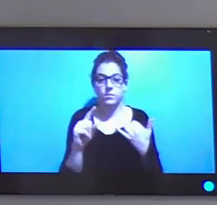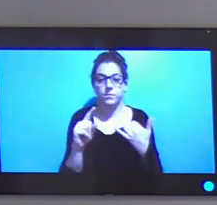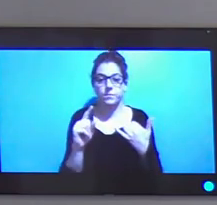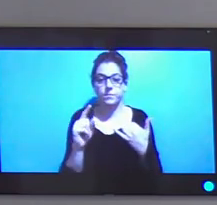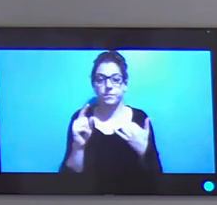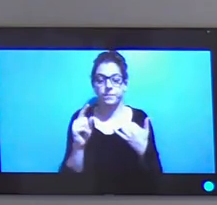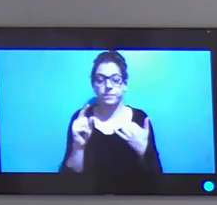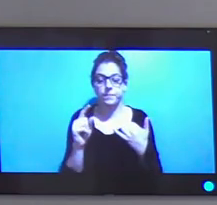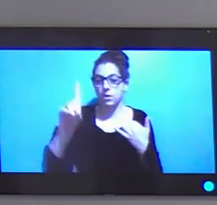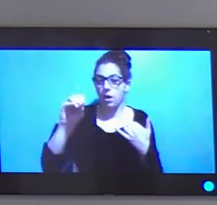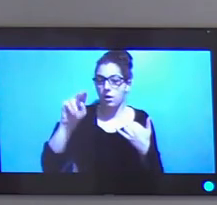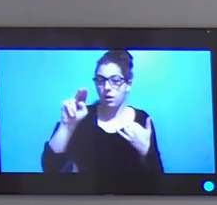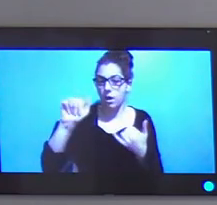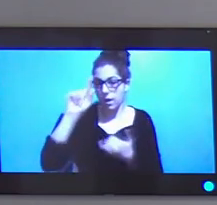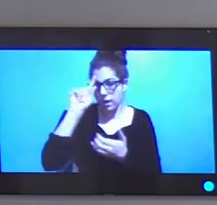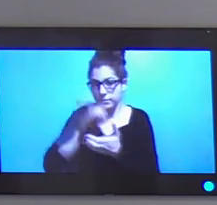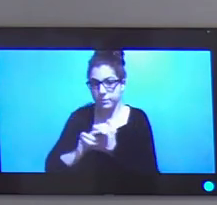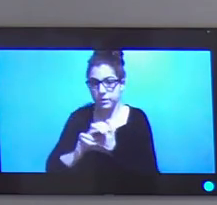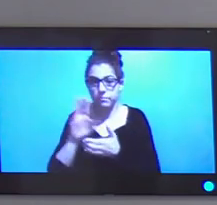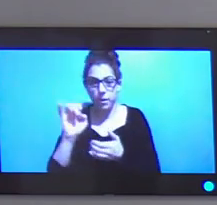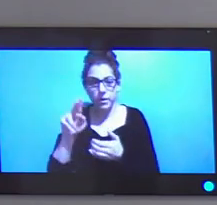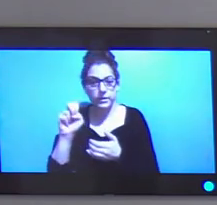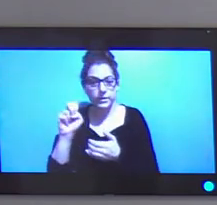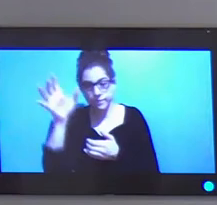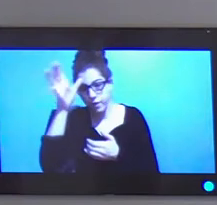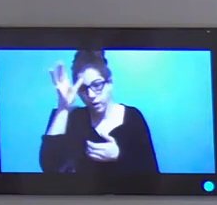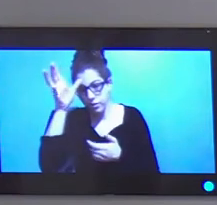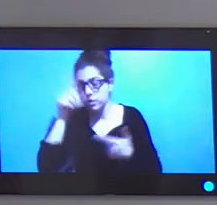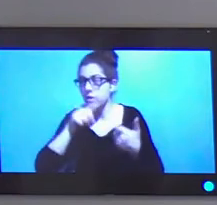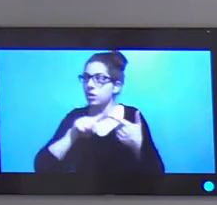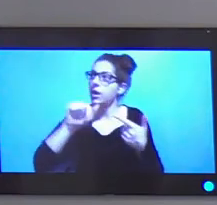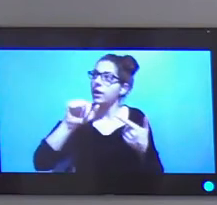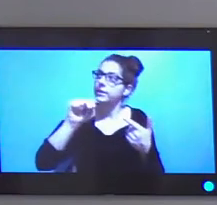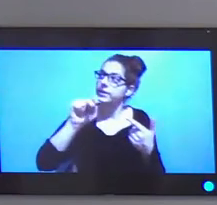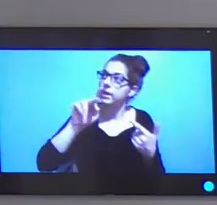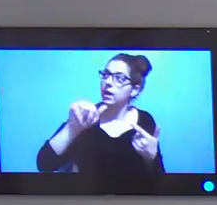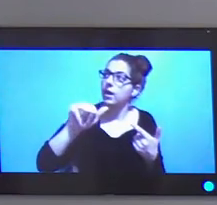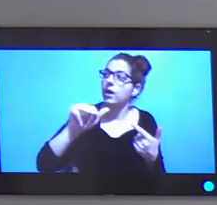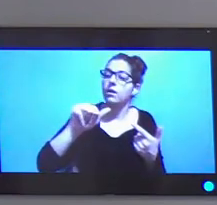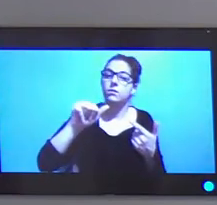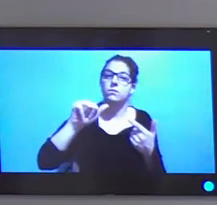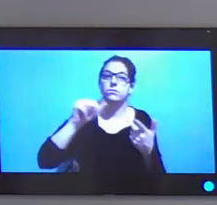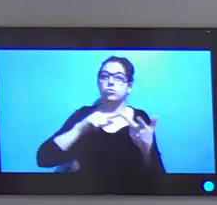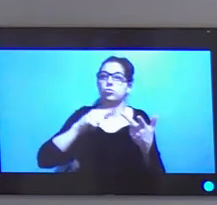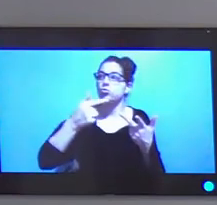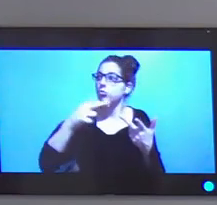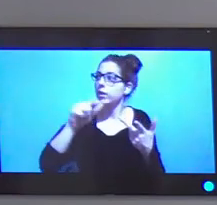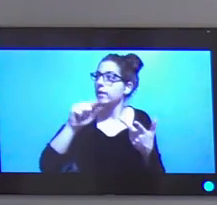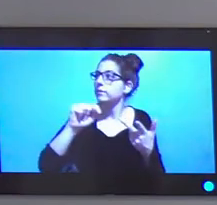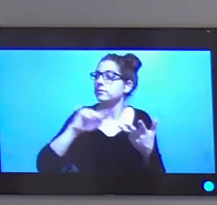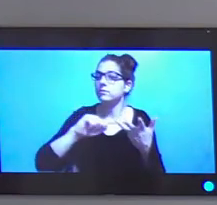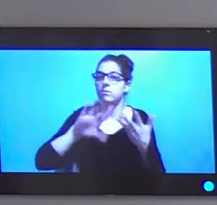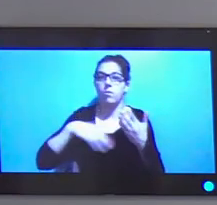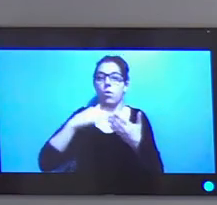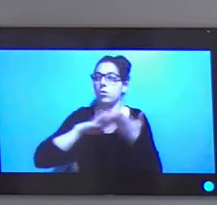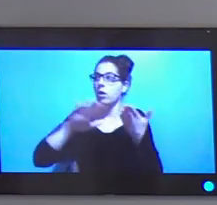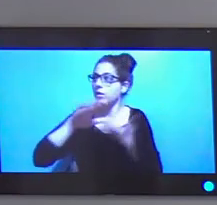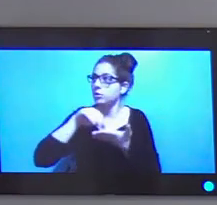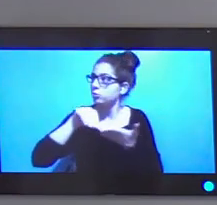Donna's husband, Bonnie's father, for Anita, for Grant, for all of our college students and